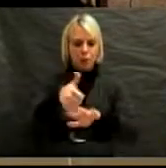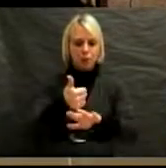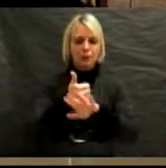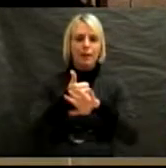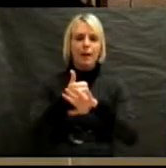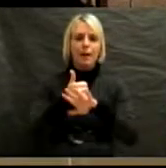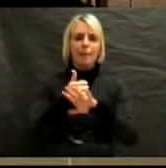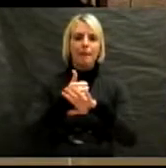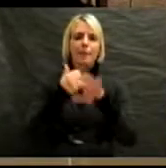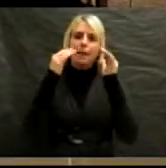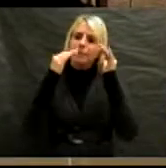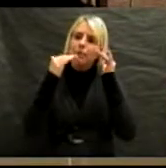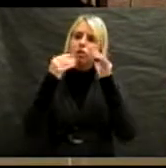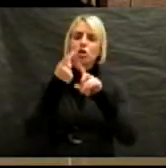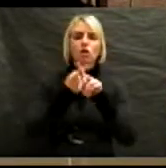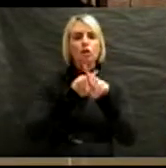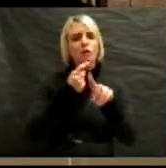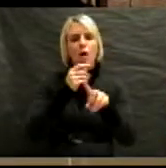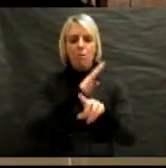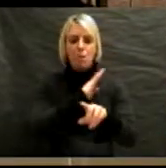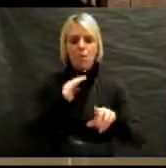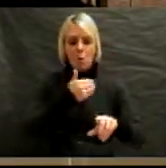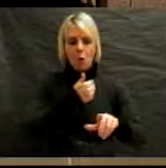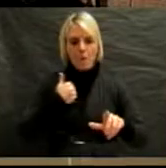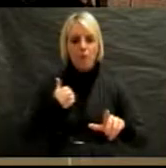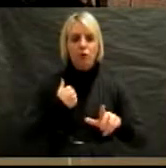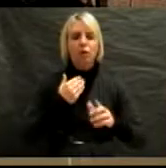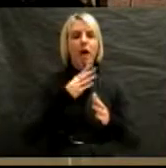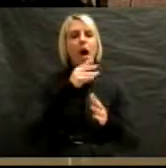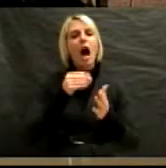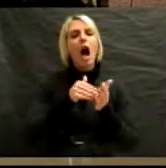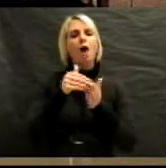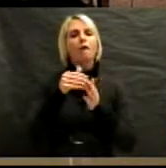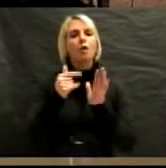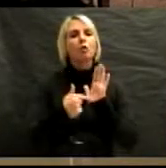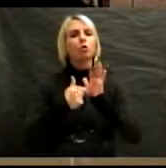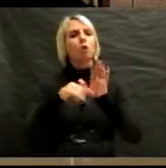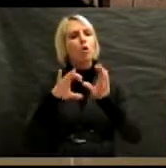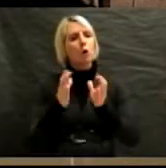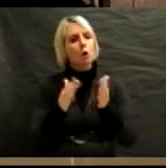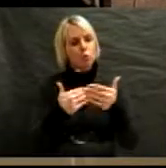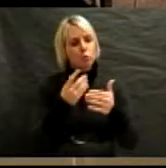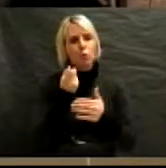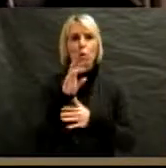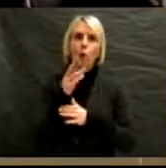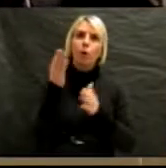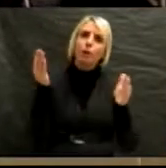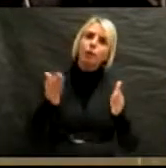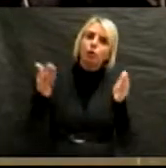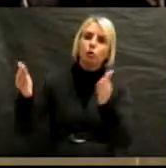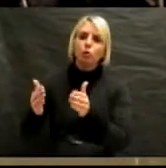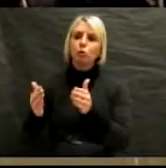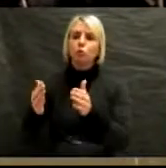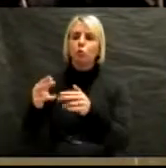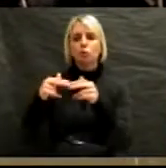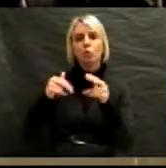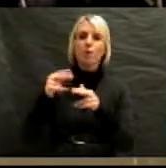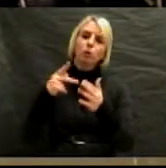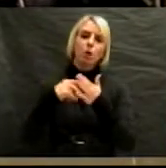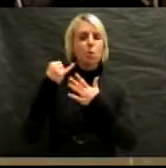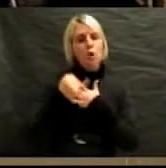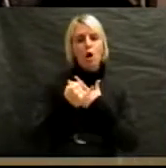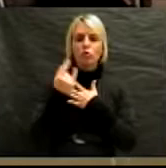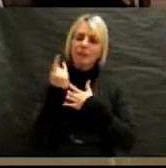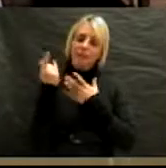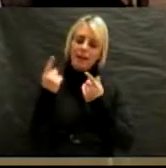you in a classroom, or they'll introduce you to a building project or something that goes on within the building that the building